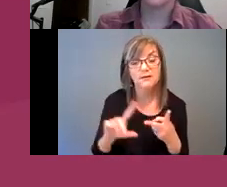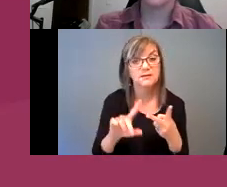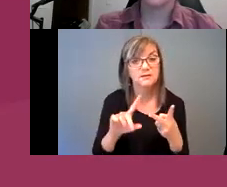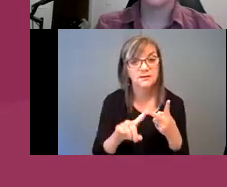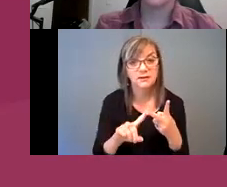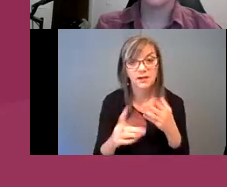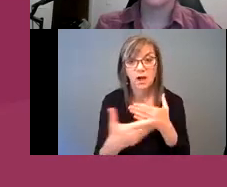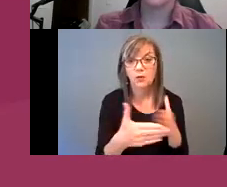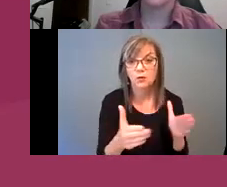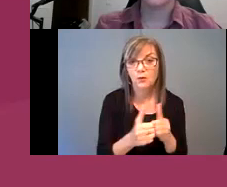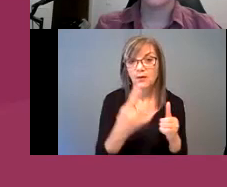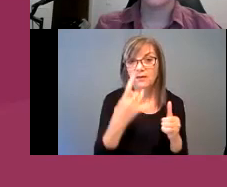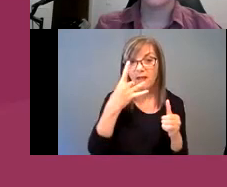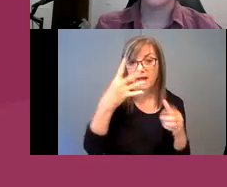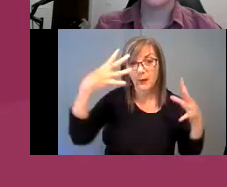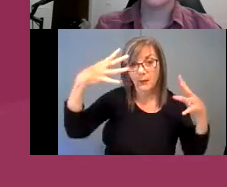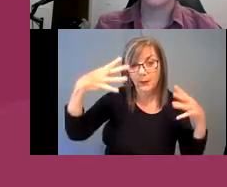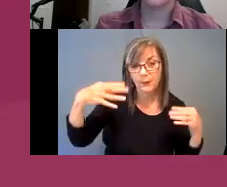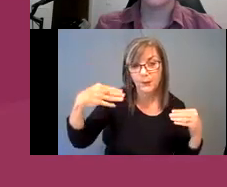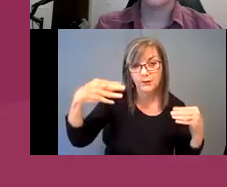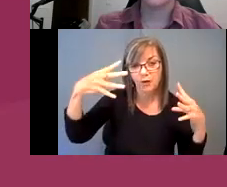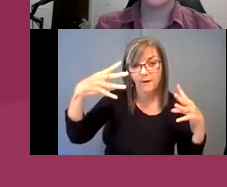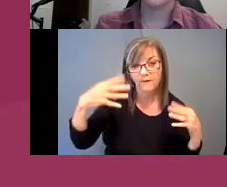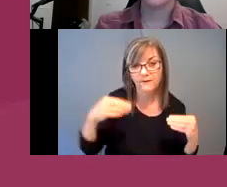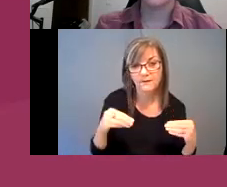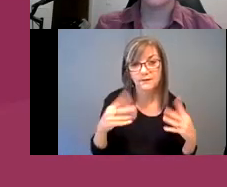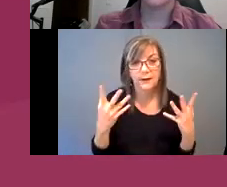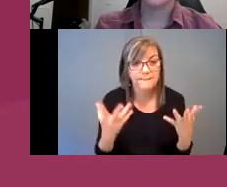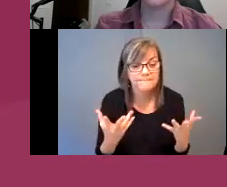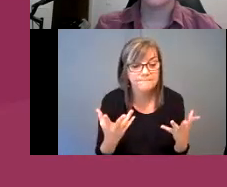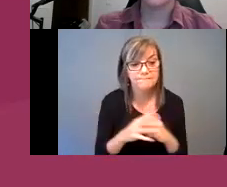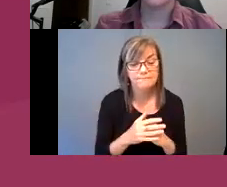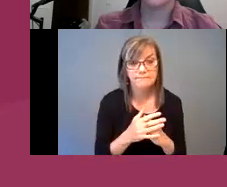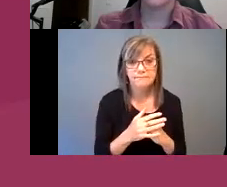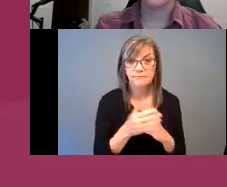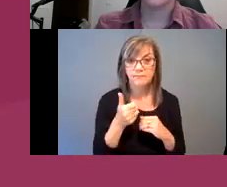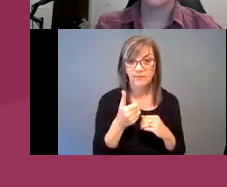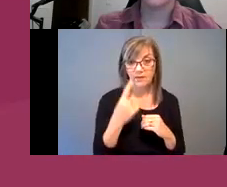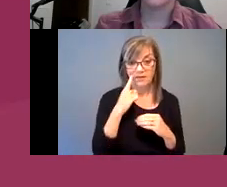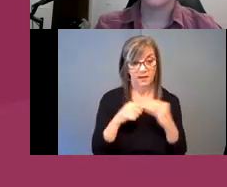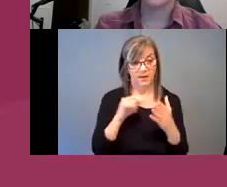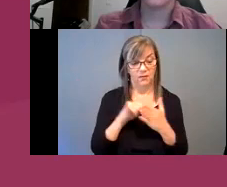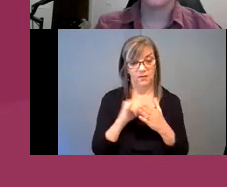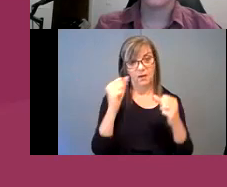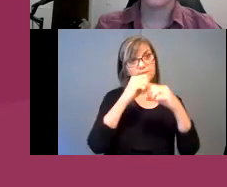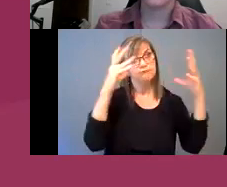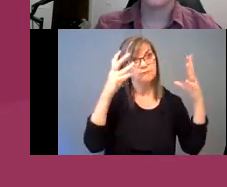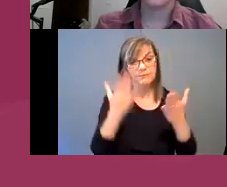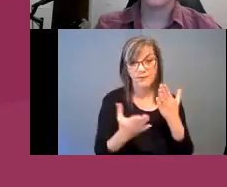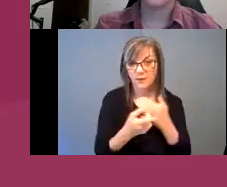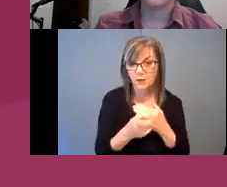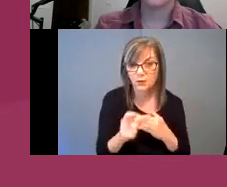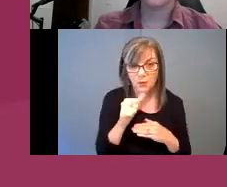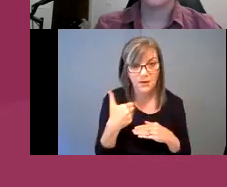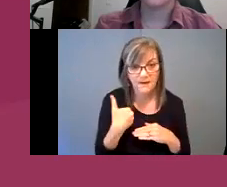with like dim kind of soft lighting. Kind of thinking about that, you might not have the ability